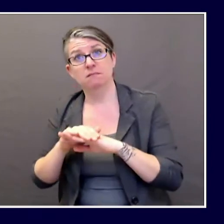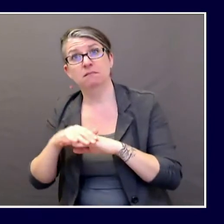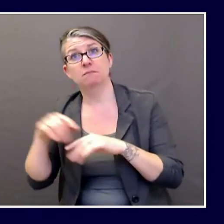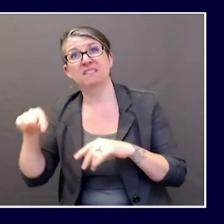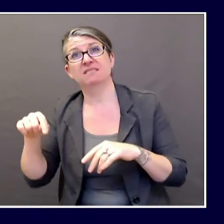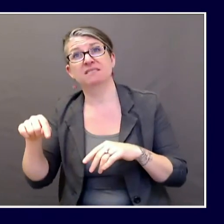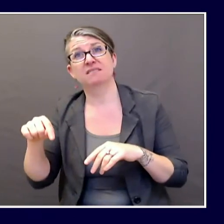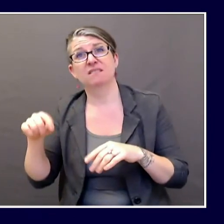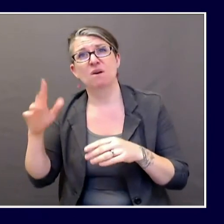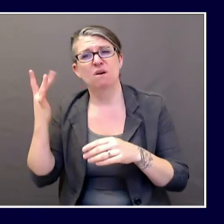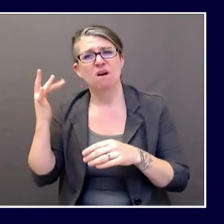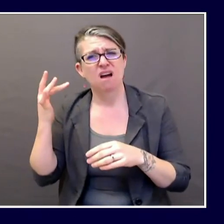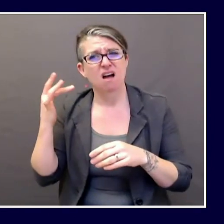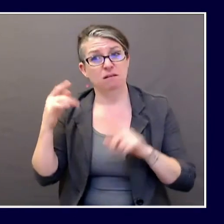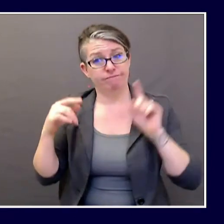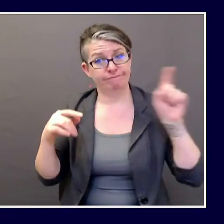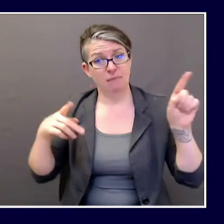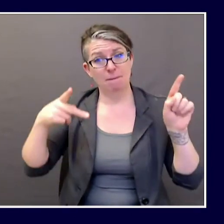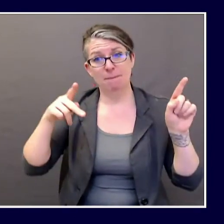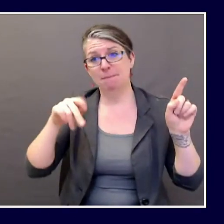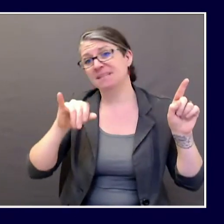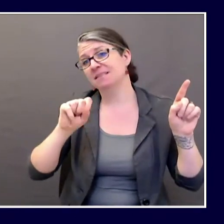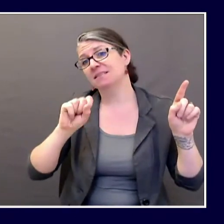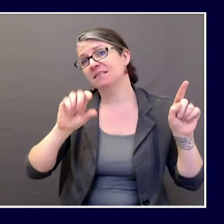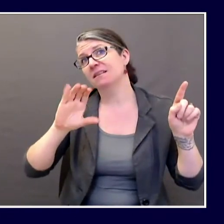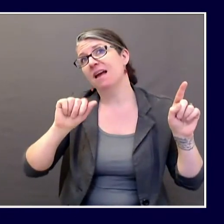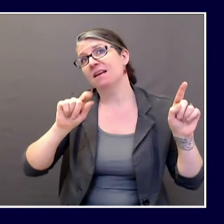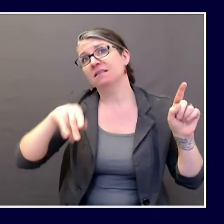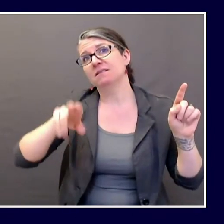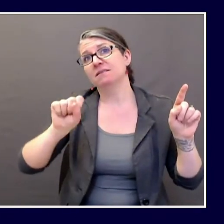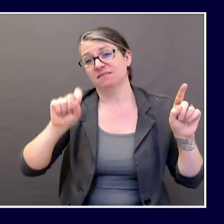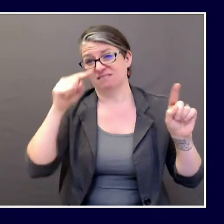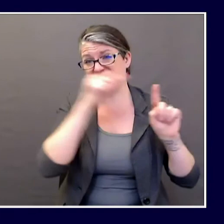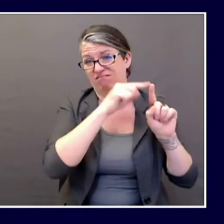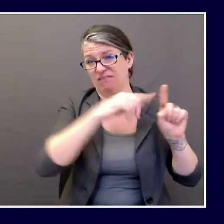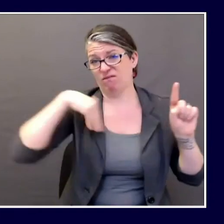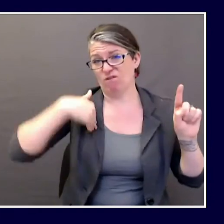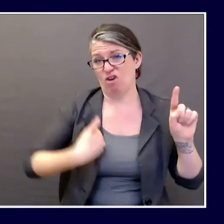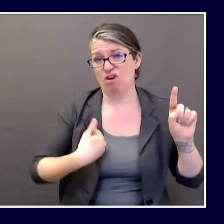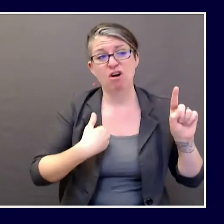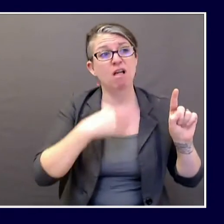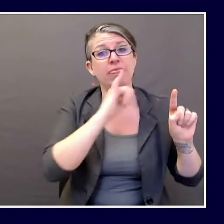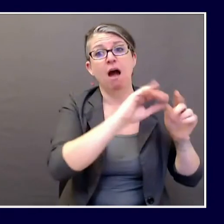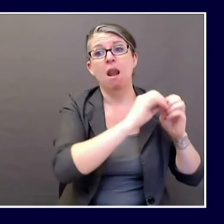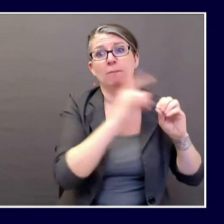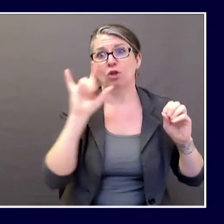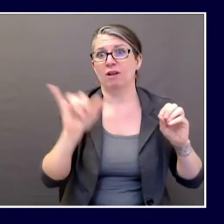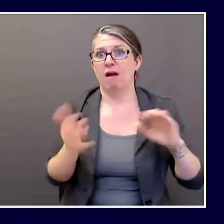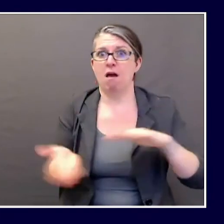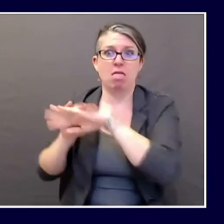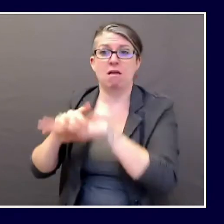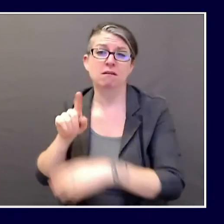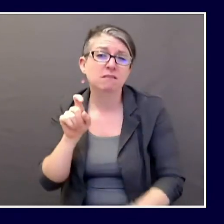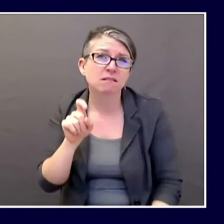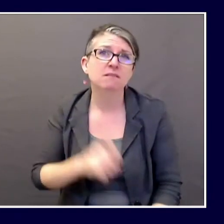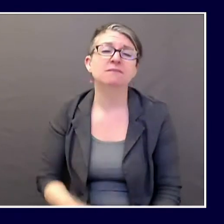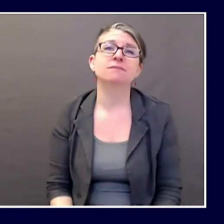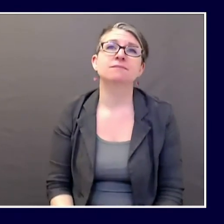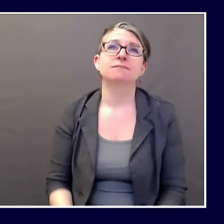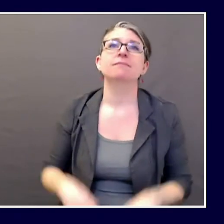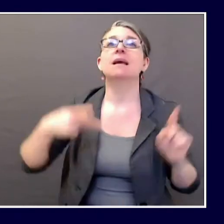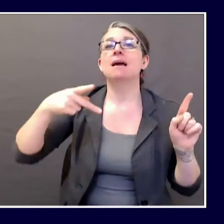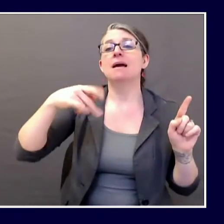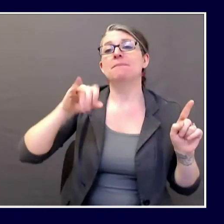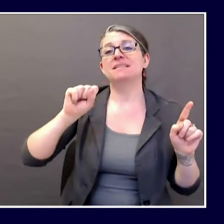you if you take a look at the numbers here, just in the past 16 days or